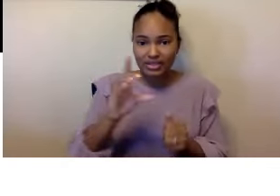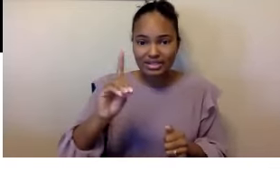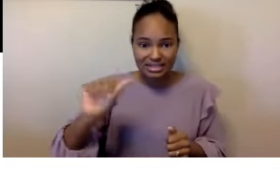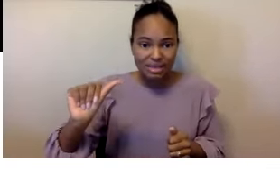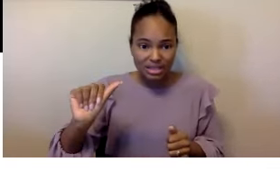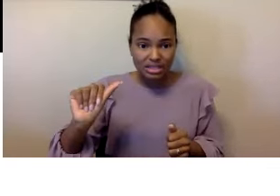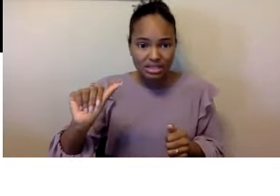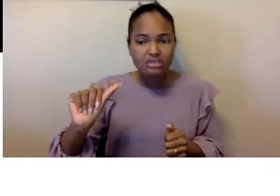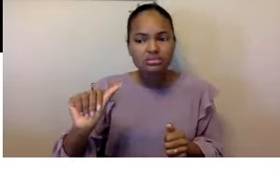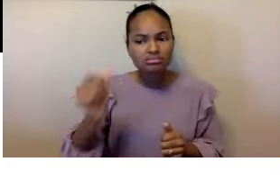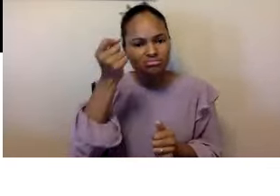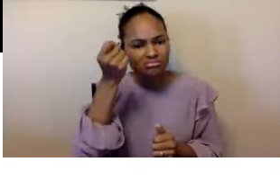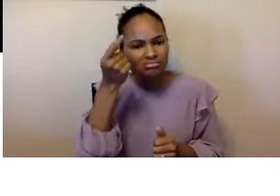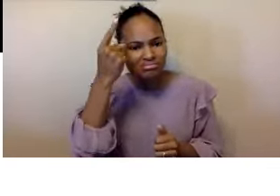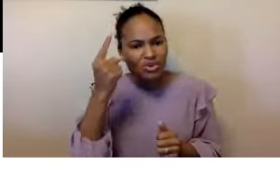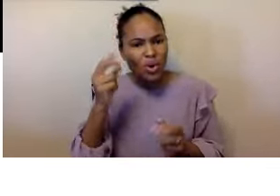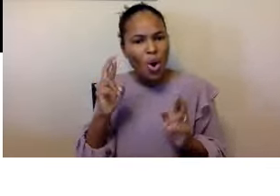there is hope. And